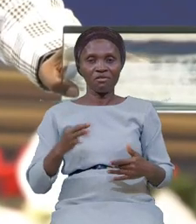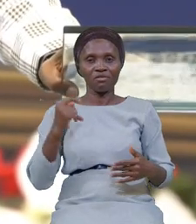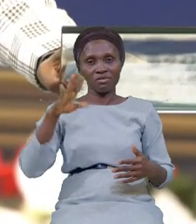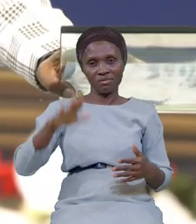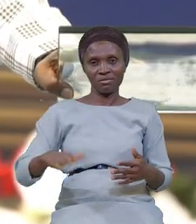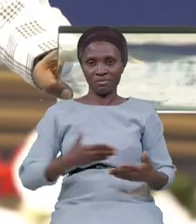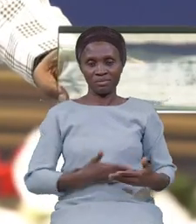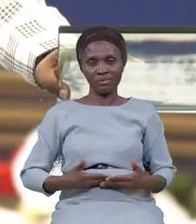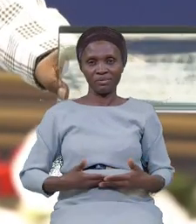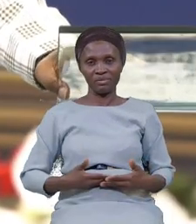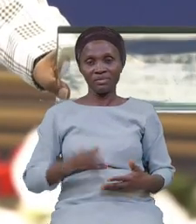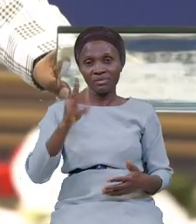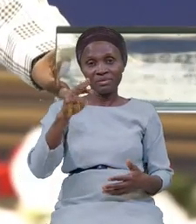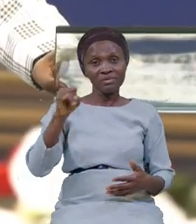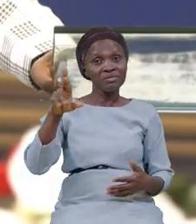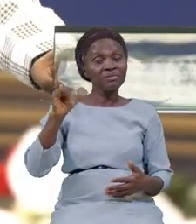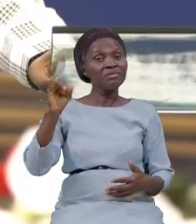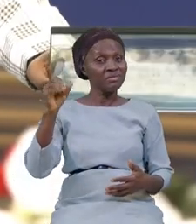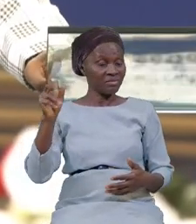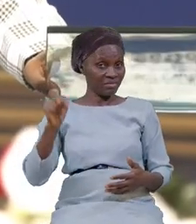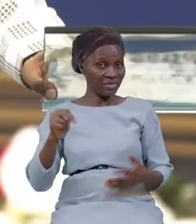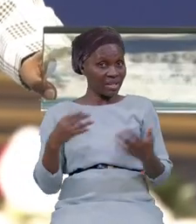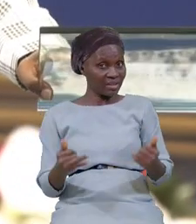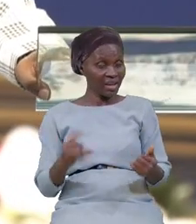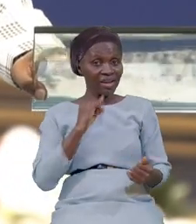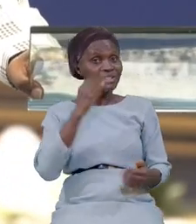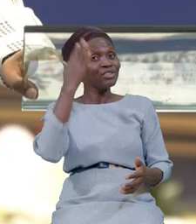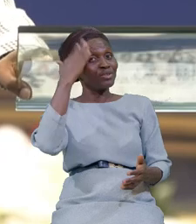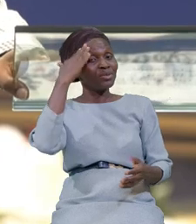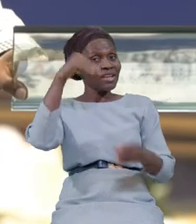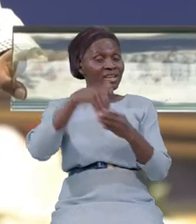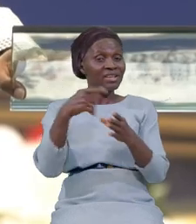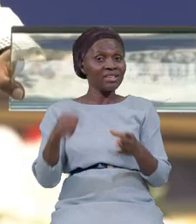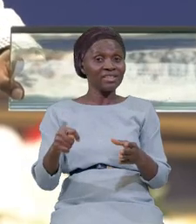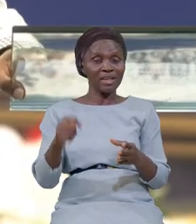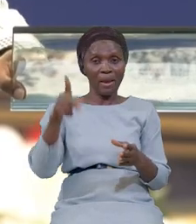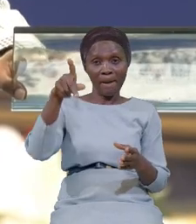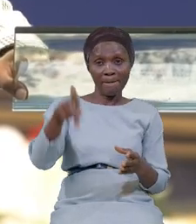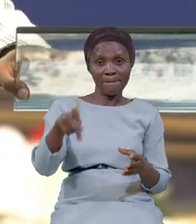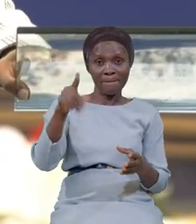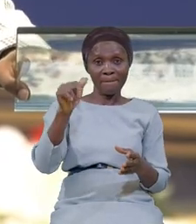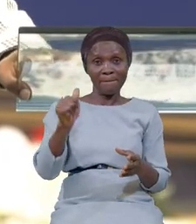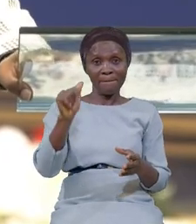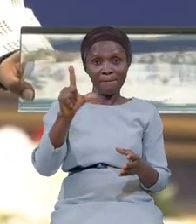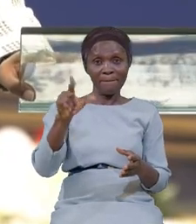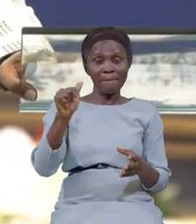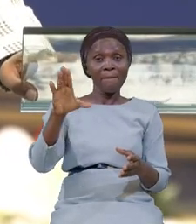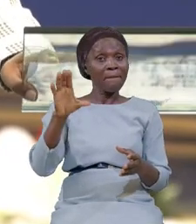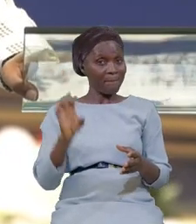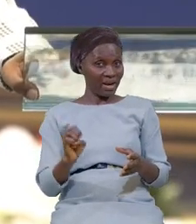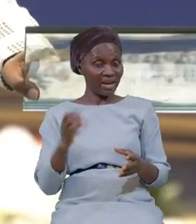the king. Now, she could go there because she was the one that connected the Pharaoh's